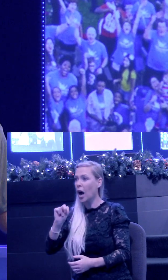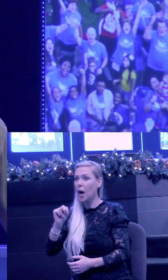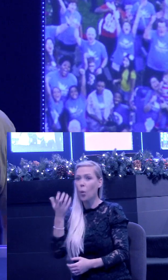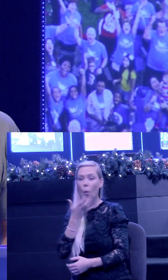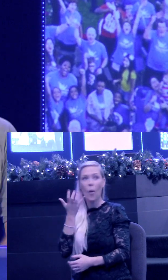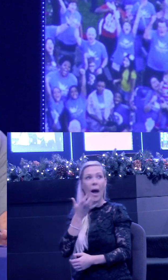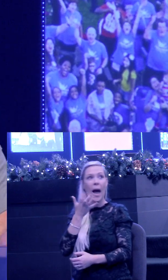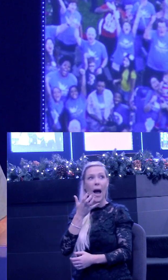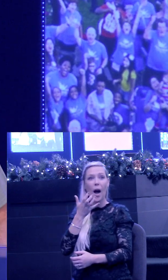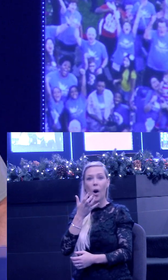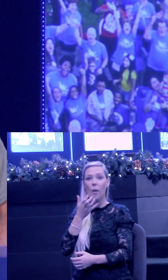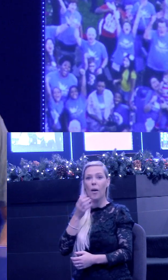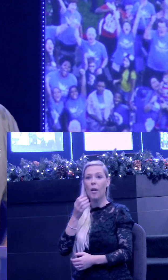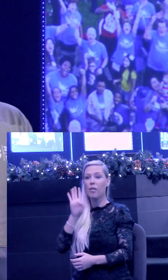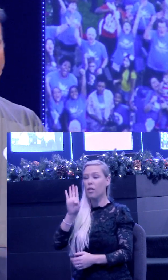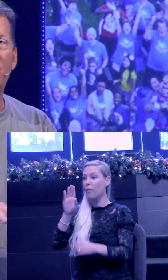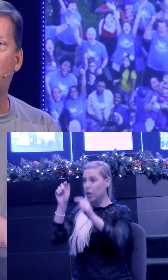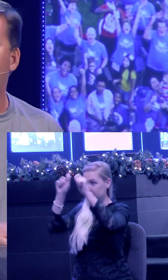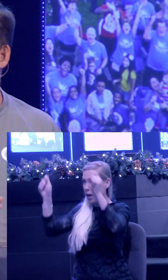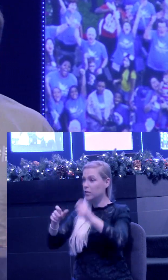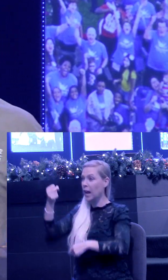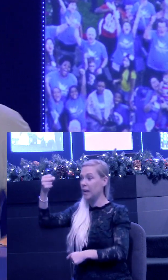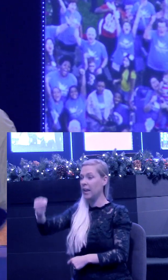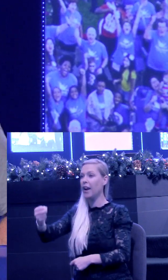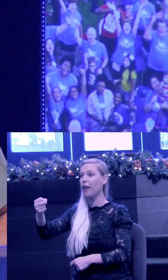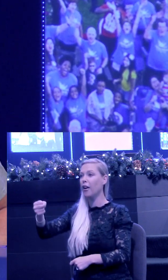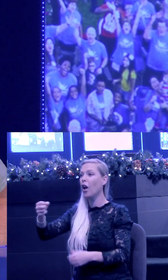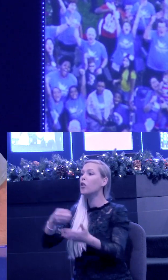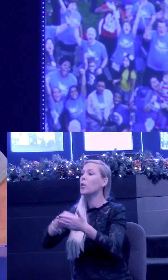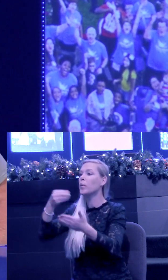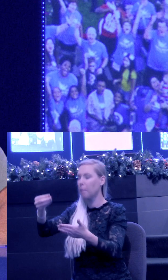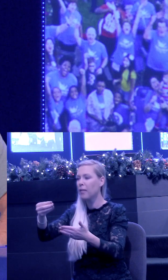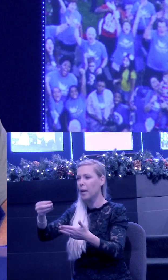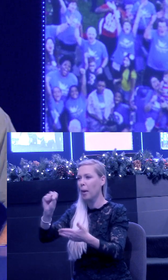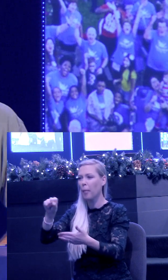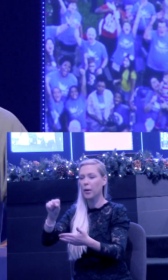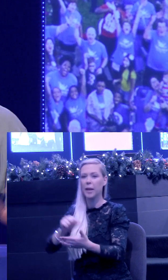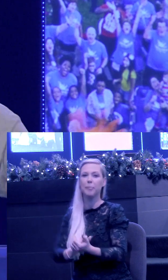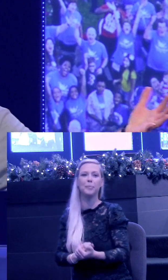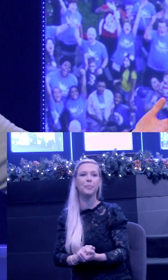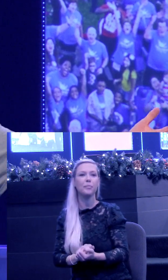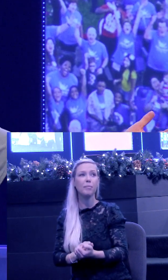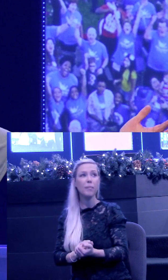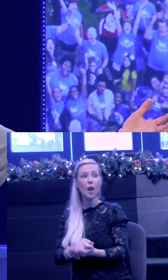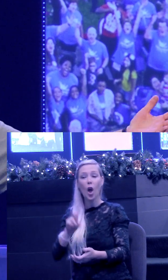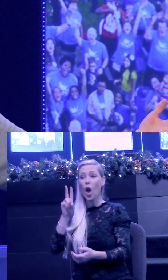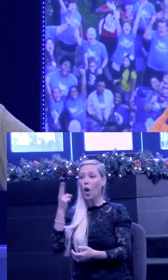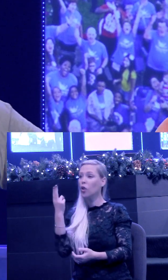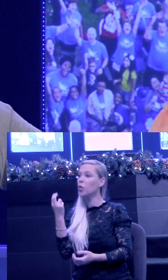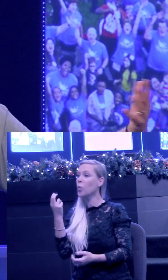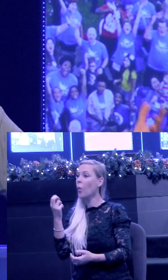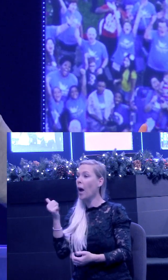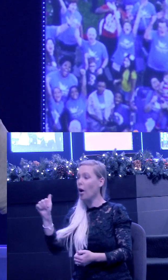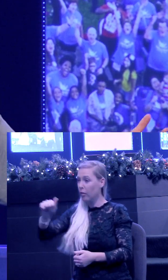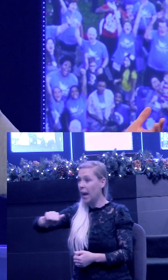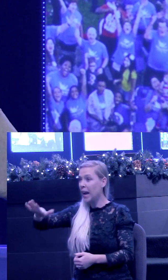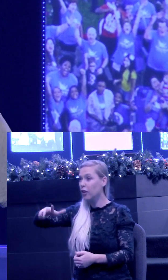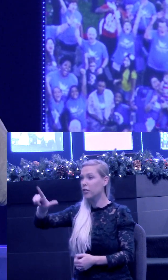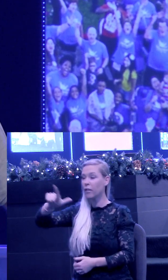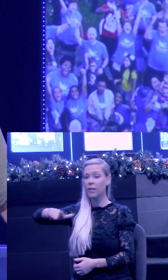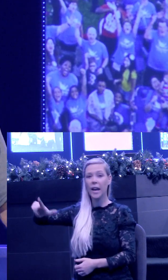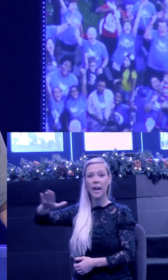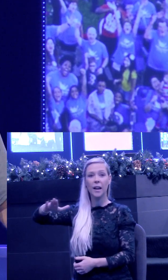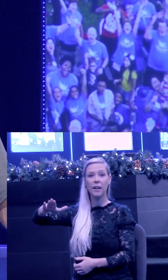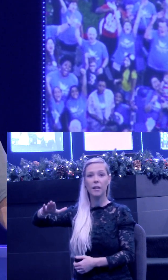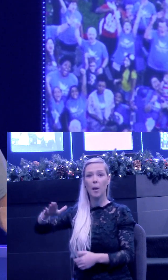I just saw. So we bought that property and another one between the fall of 97 and the fall of 98. And we had 12 acres of land. Now the problem was, it was all